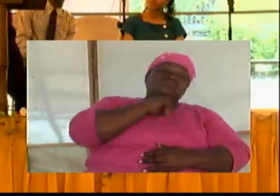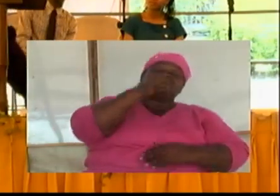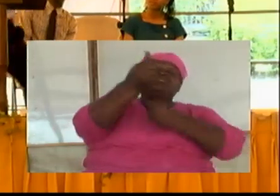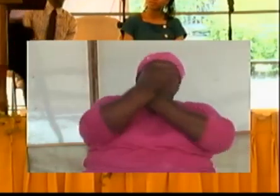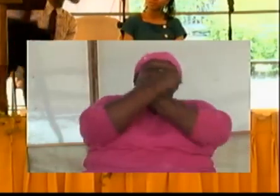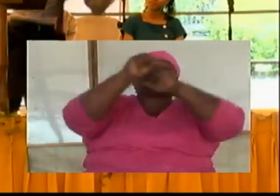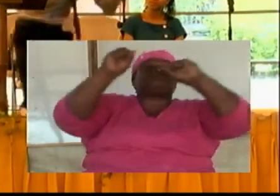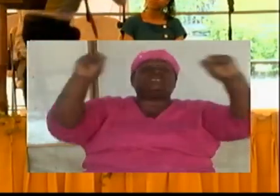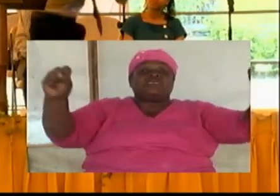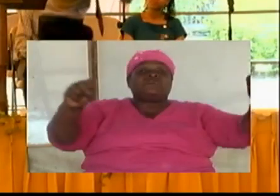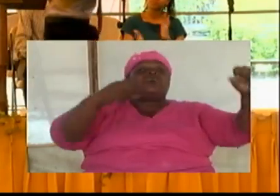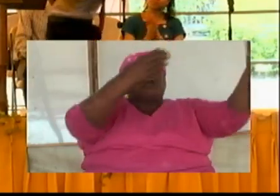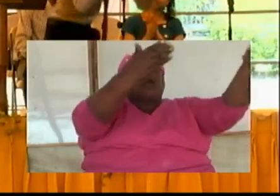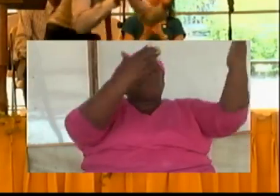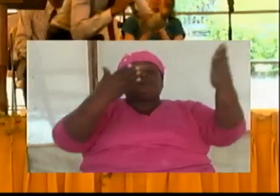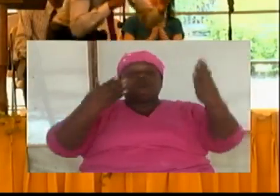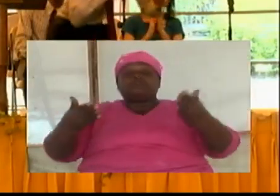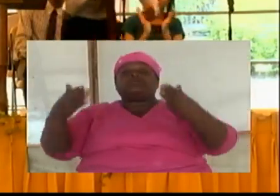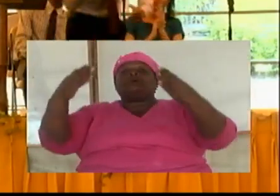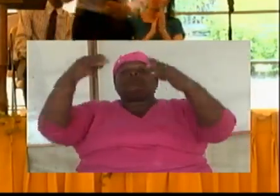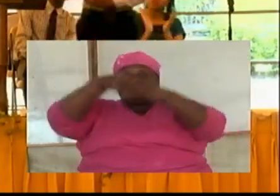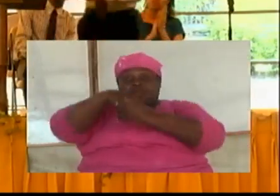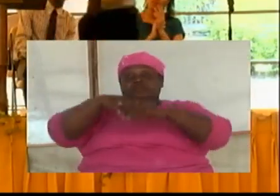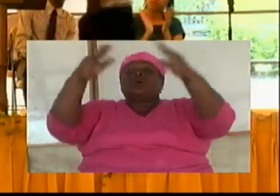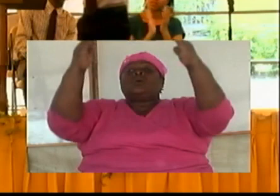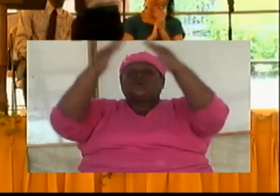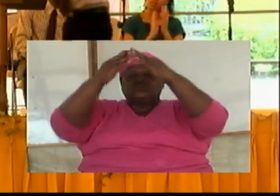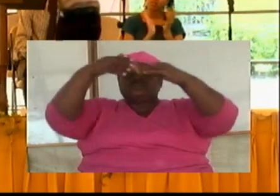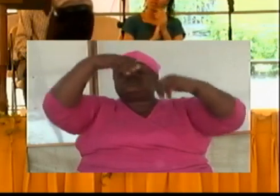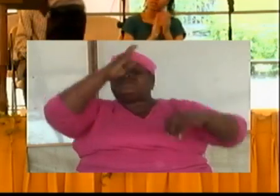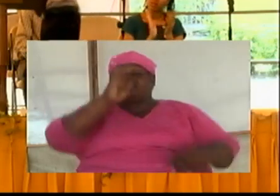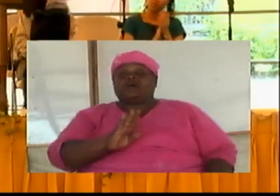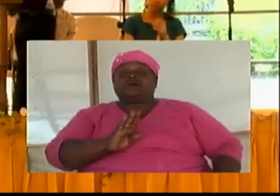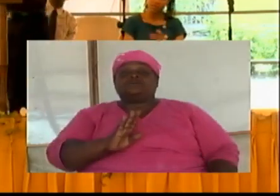saved and bring them into the house.